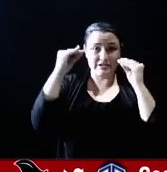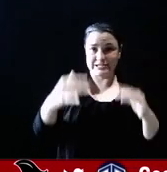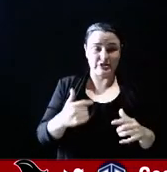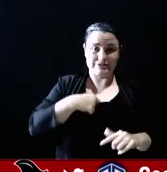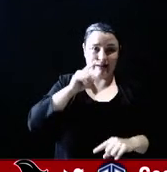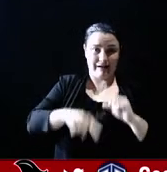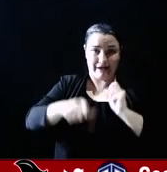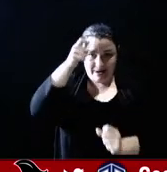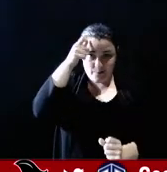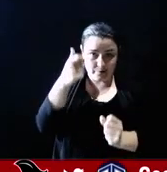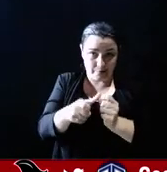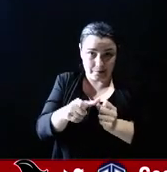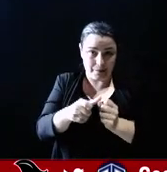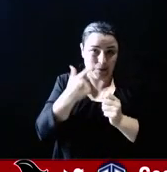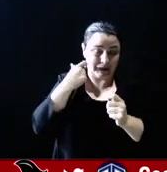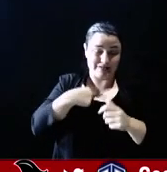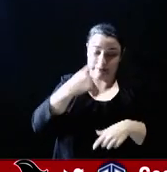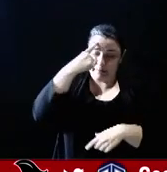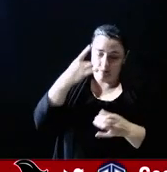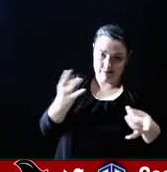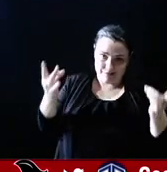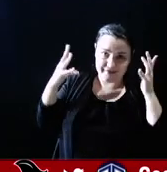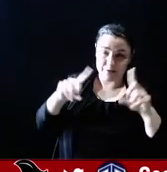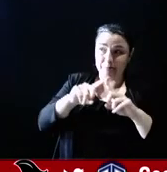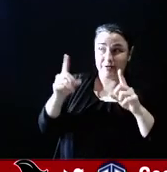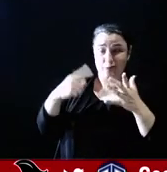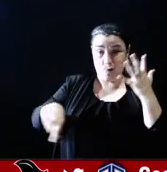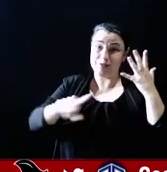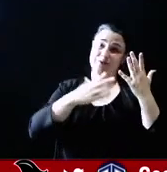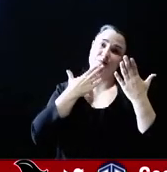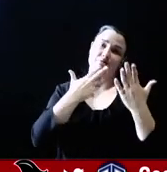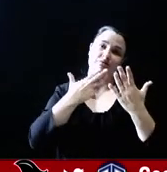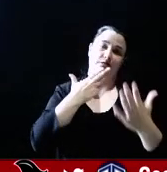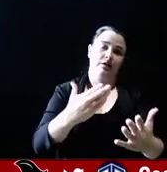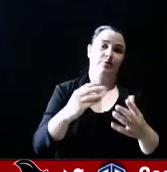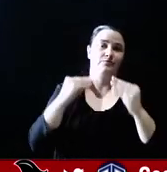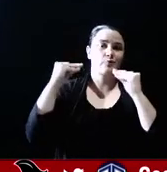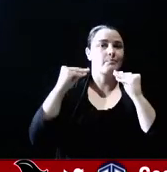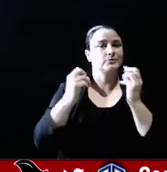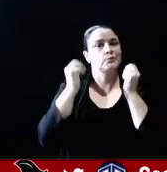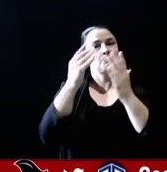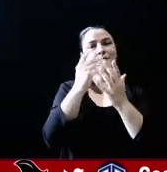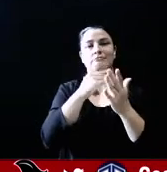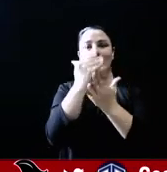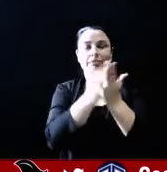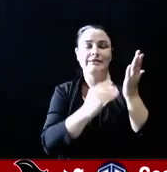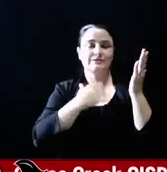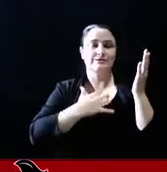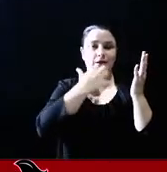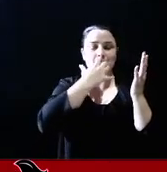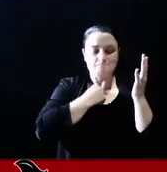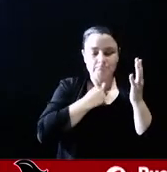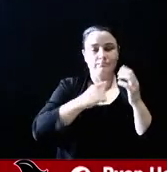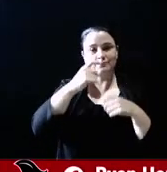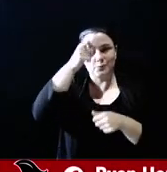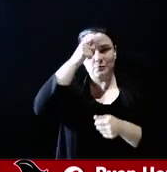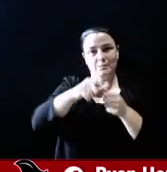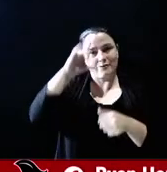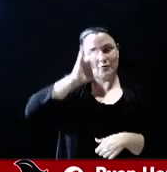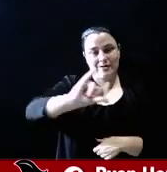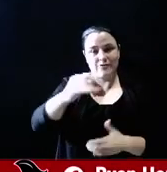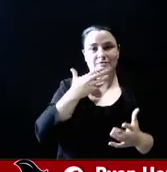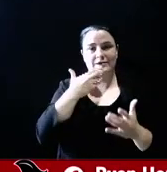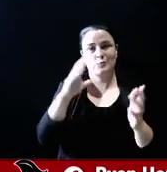would have taught me invaluable lessons throughout the past 4 years and gone above and beyond to help me succeed. Thank you so much.